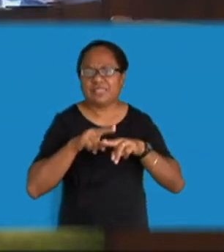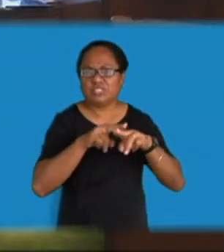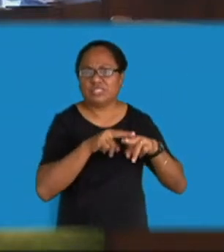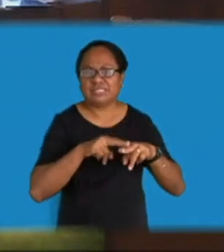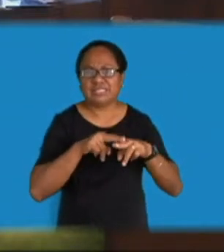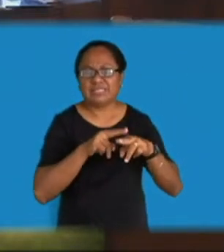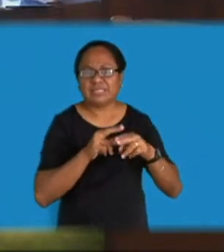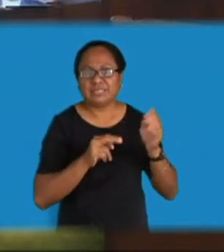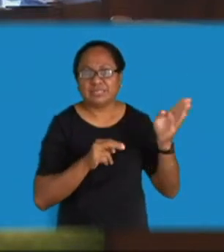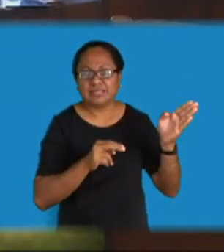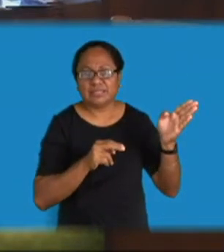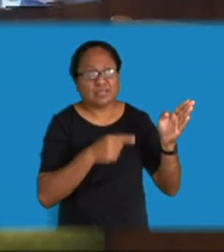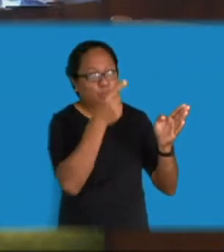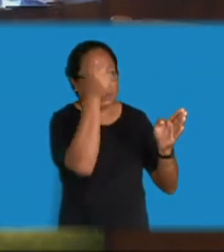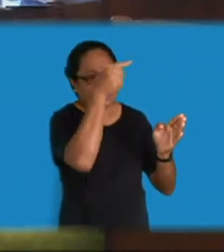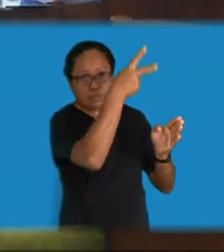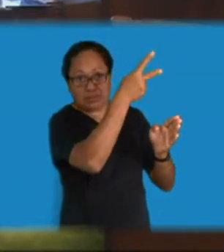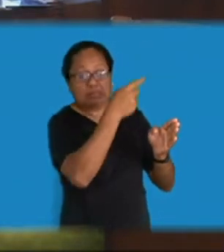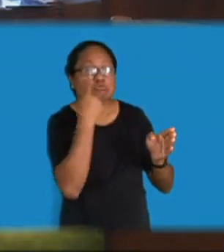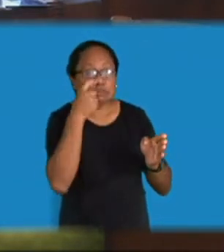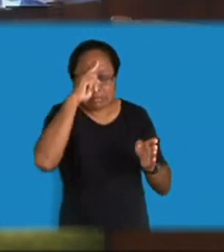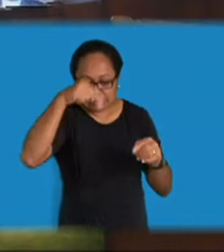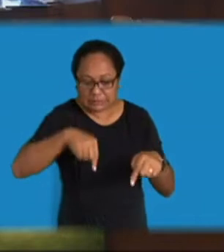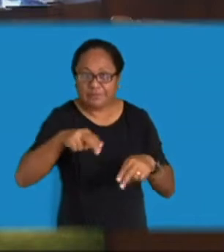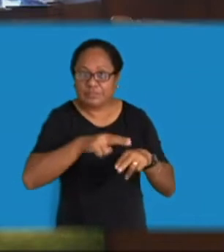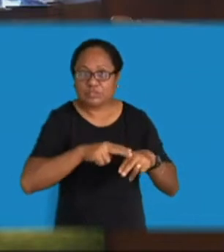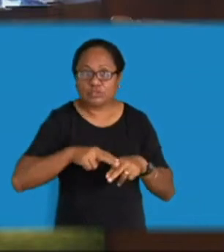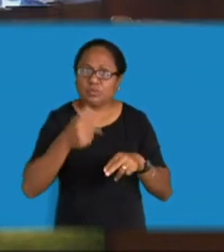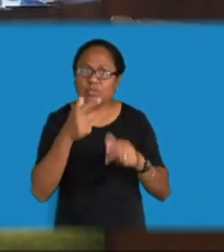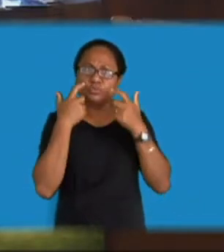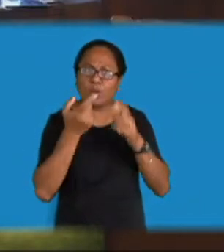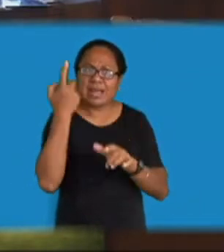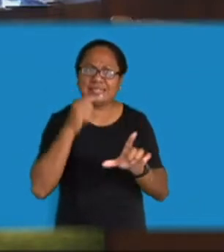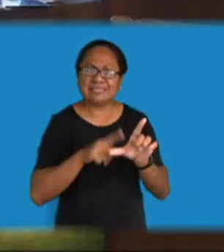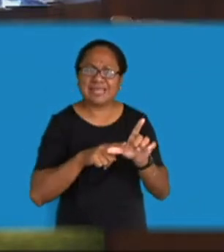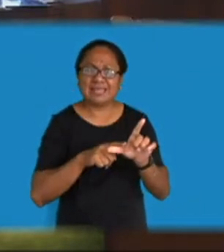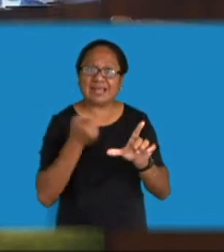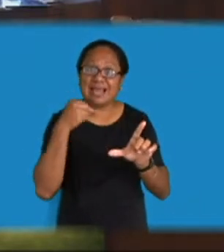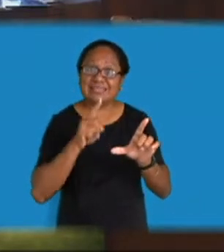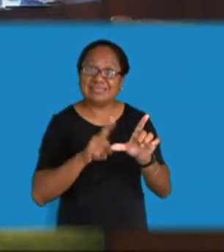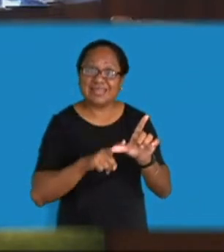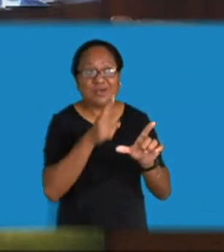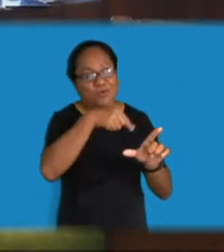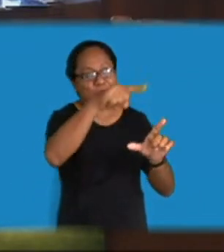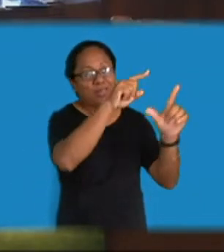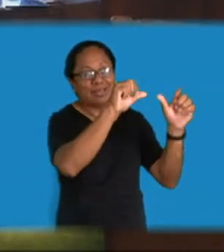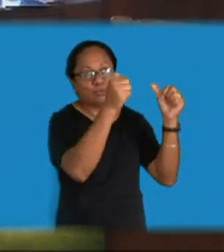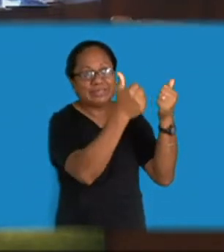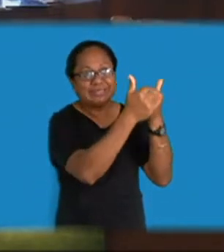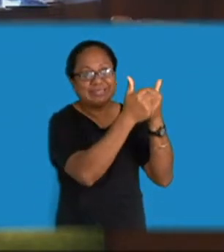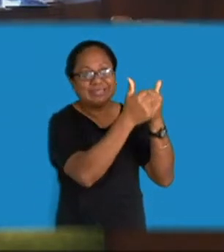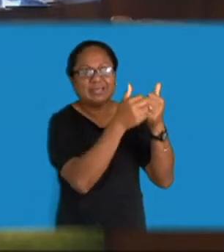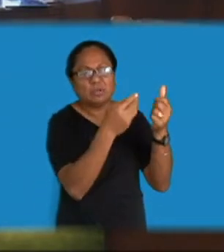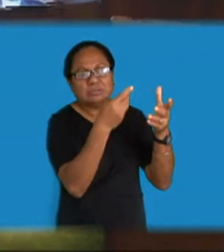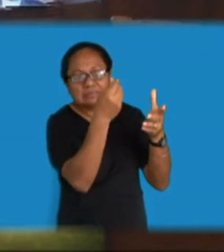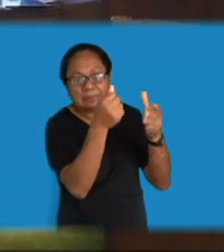and New Zealand are trying to understand our positions, and this was demonstrated last year when we managed to reach consensus on a number of issues.